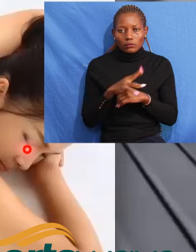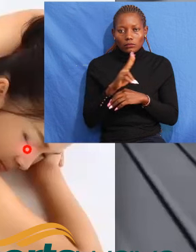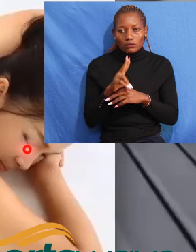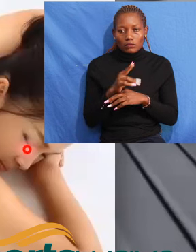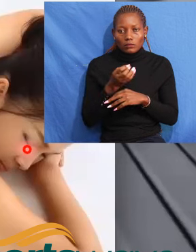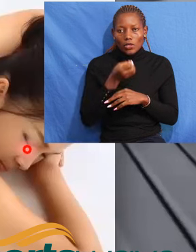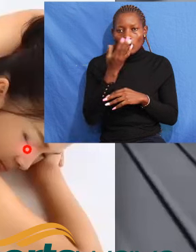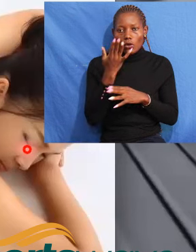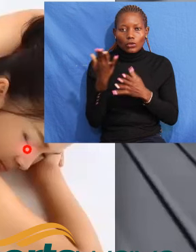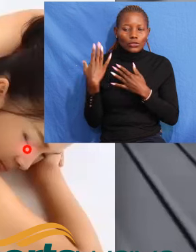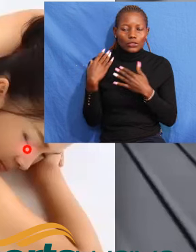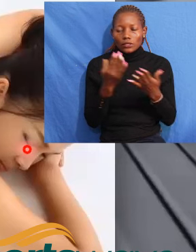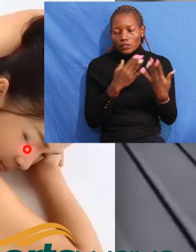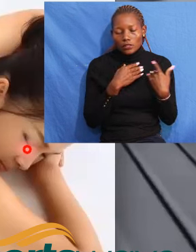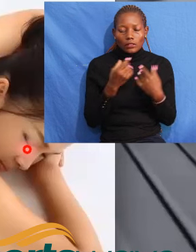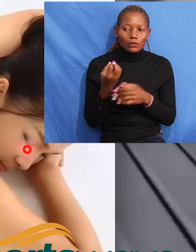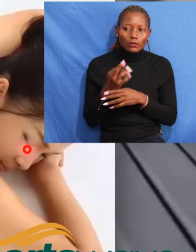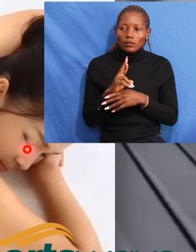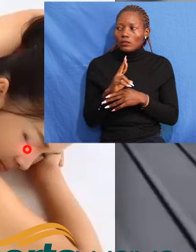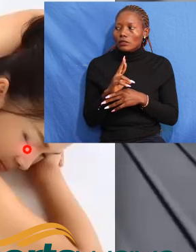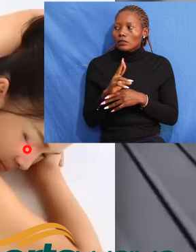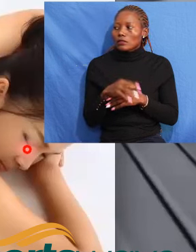or you can use a hot pack.